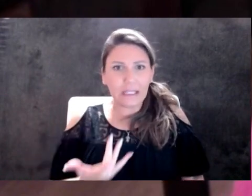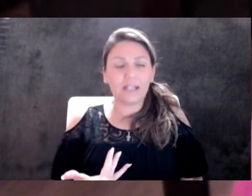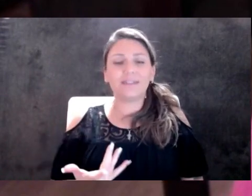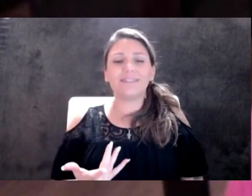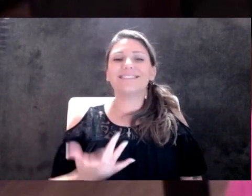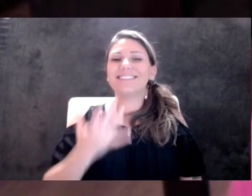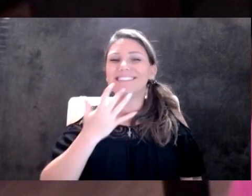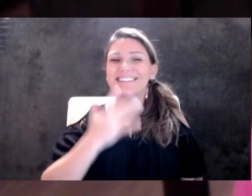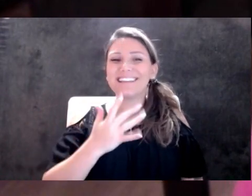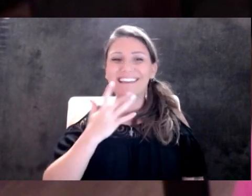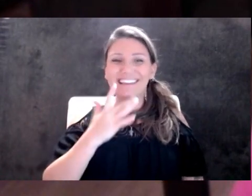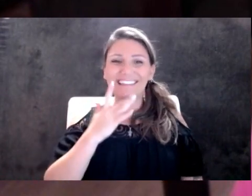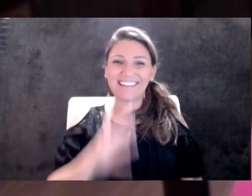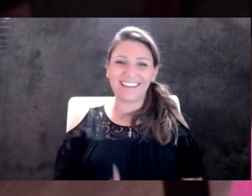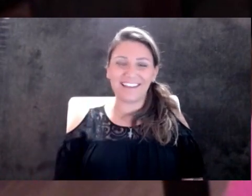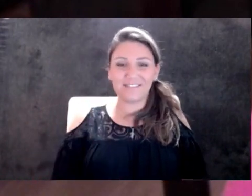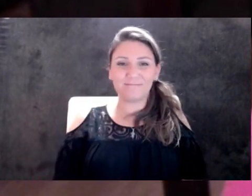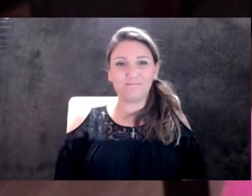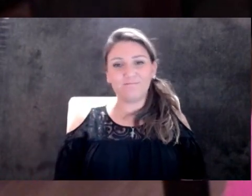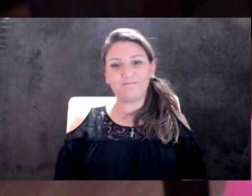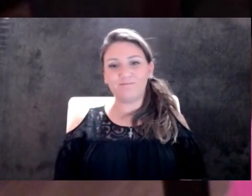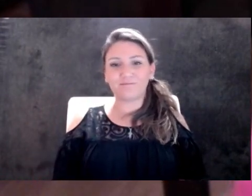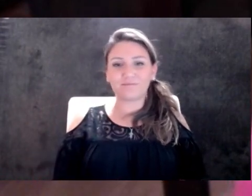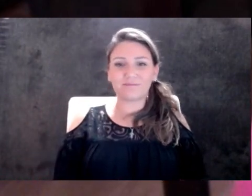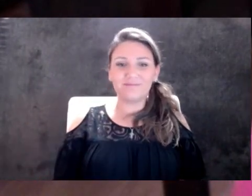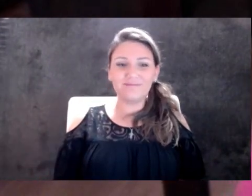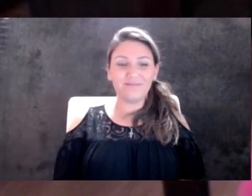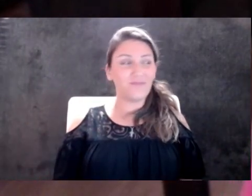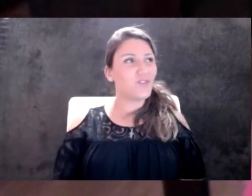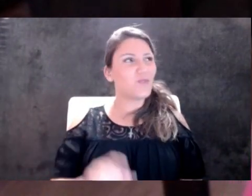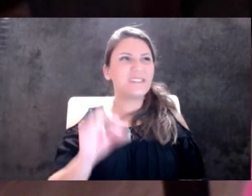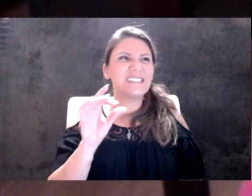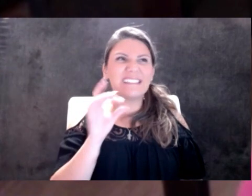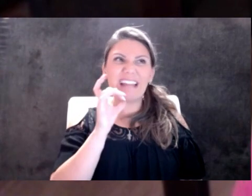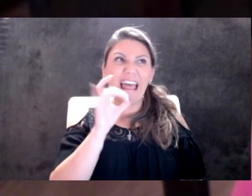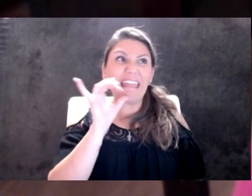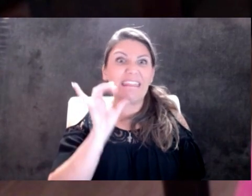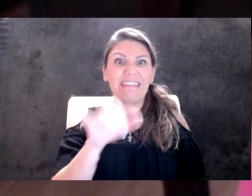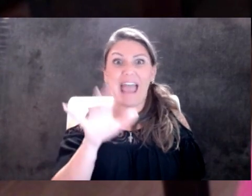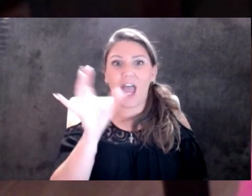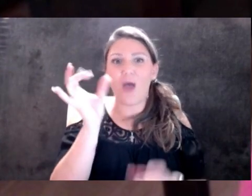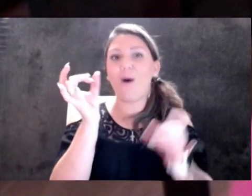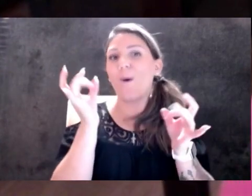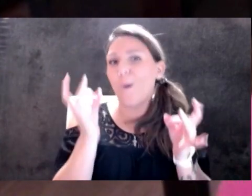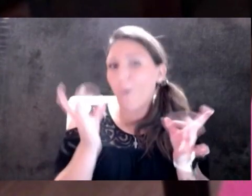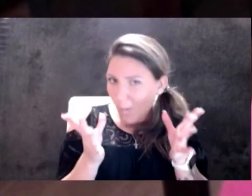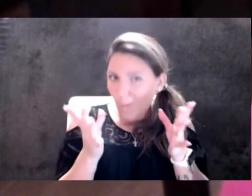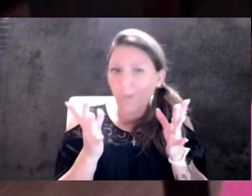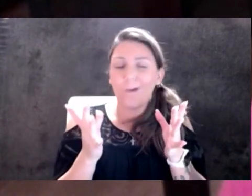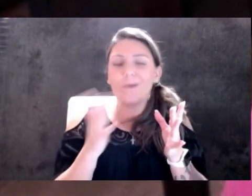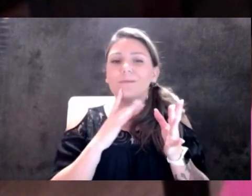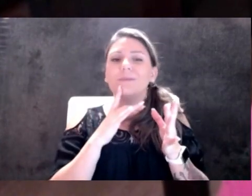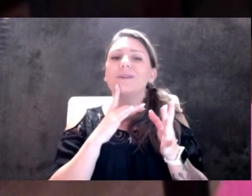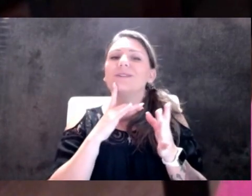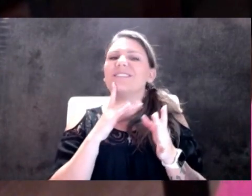Luckily, I didn't have that many horrible side effects. There